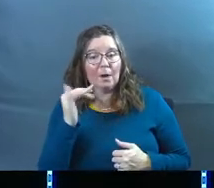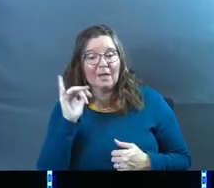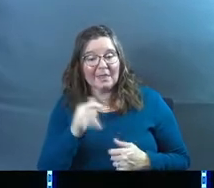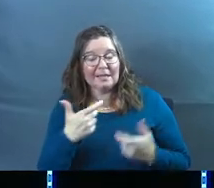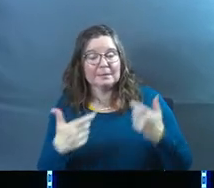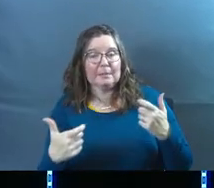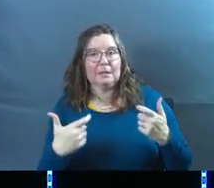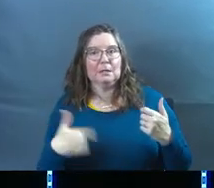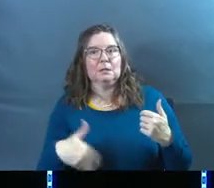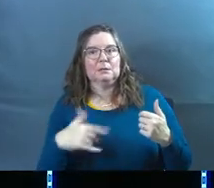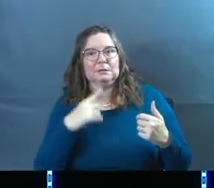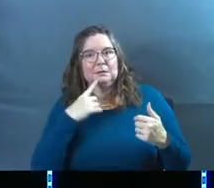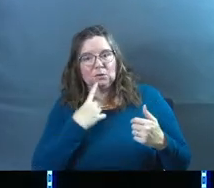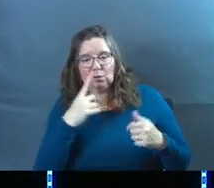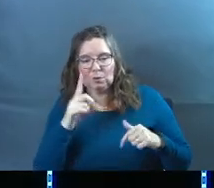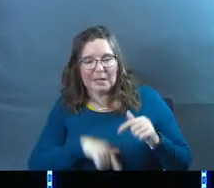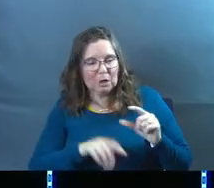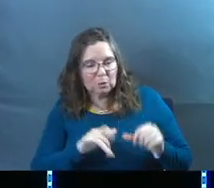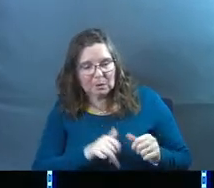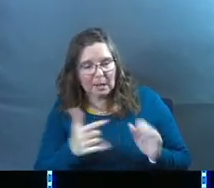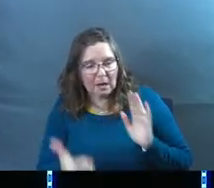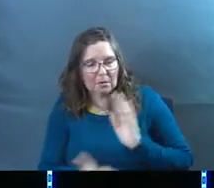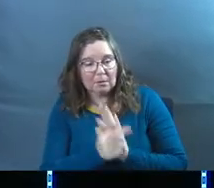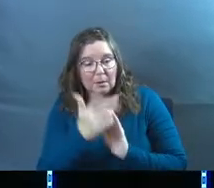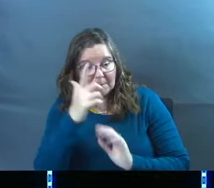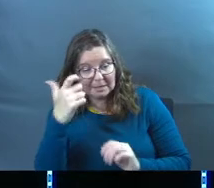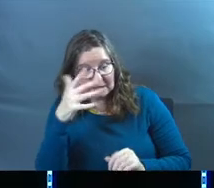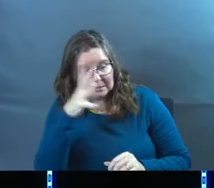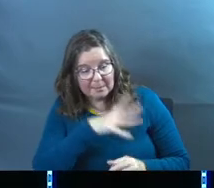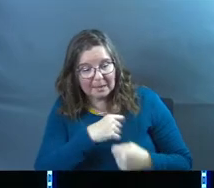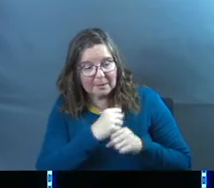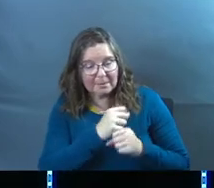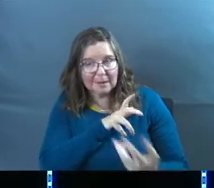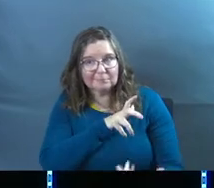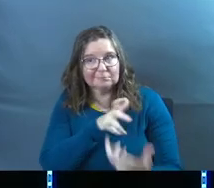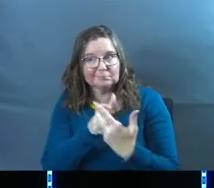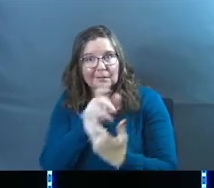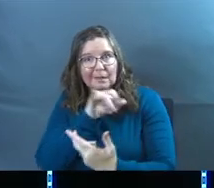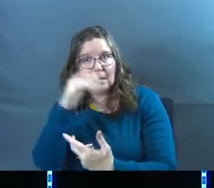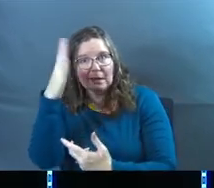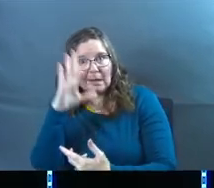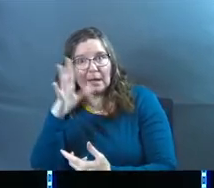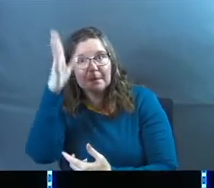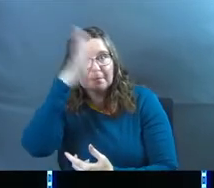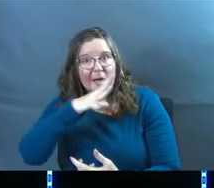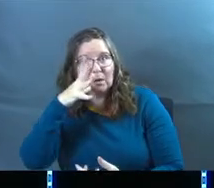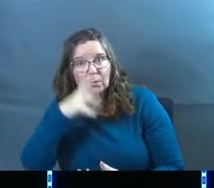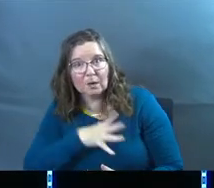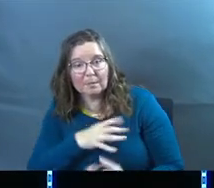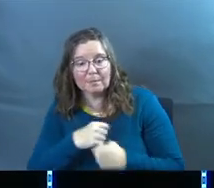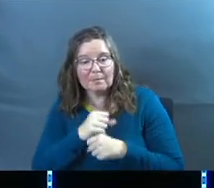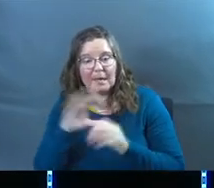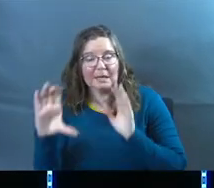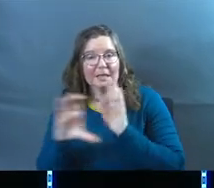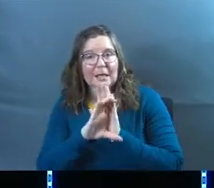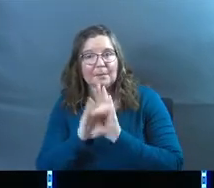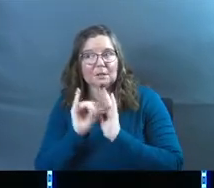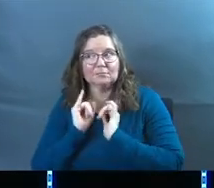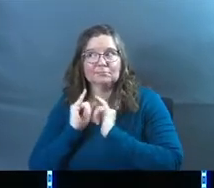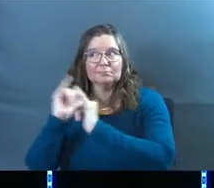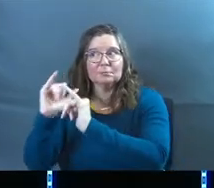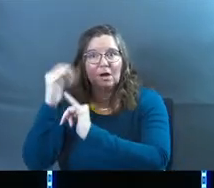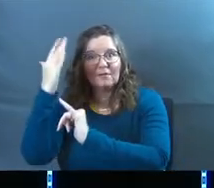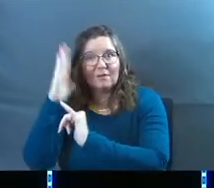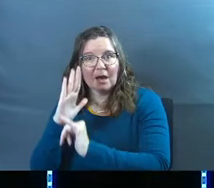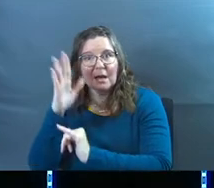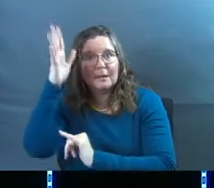that's a big deal. They can't do that. And he says, because man's been made in the image of God, he means men and women, because he's been made in the image of God,